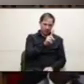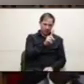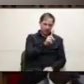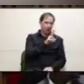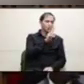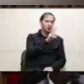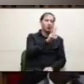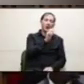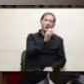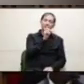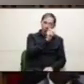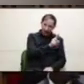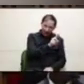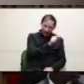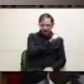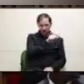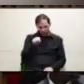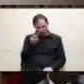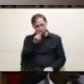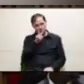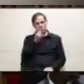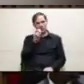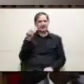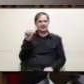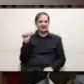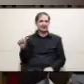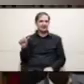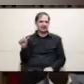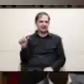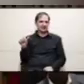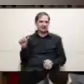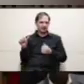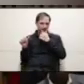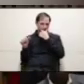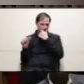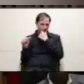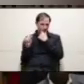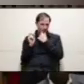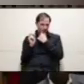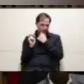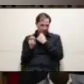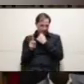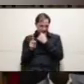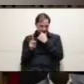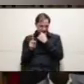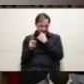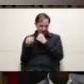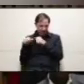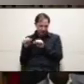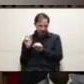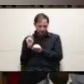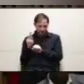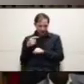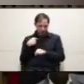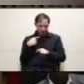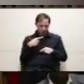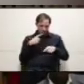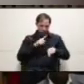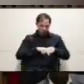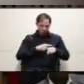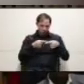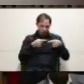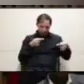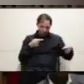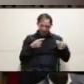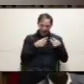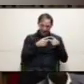2001 until 2006. Okay. Your term ended? Yes.